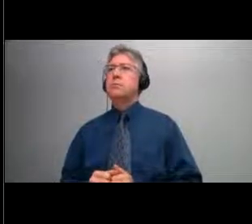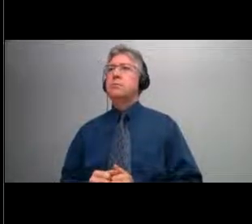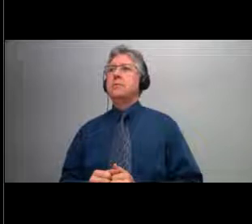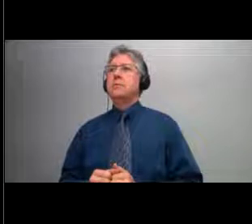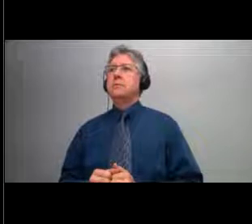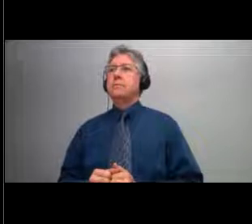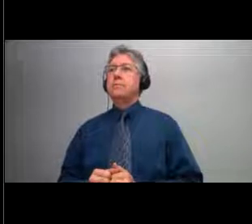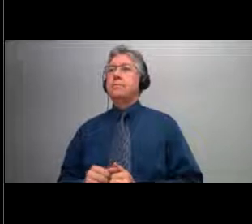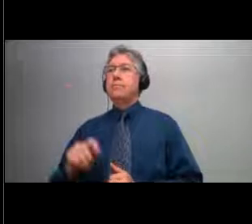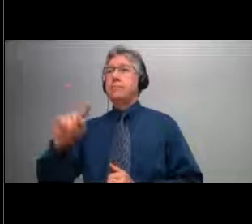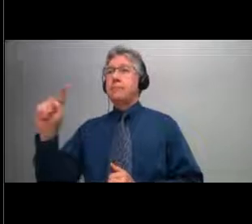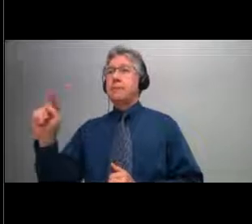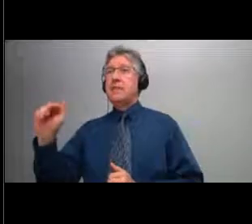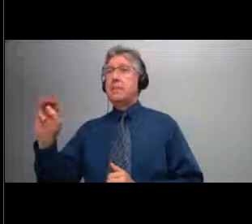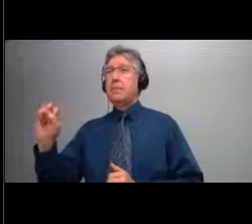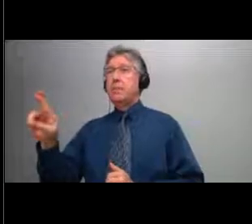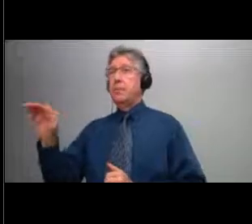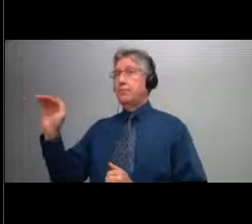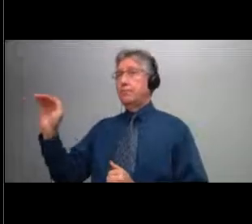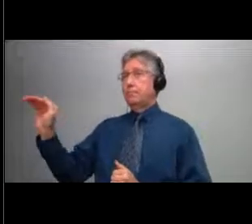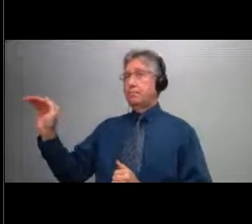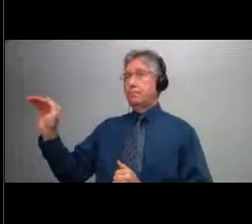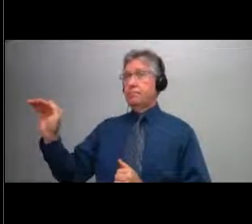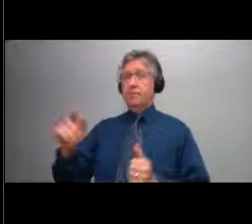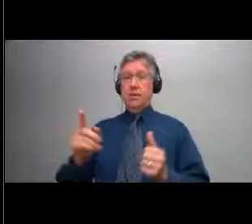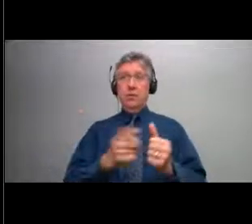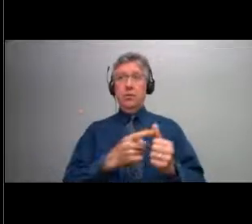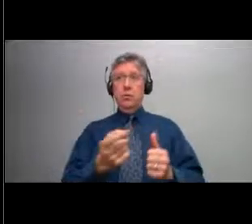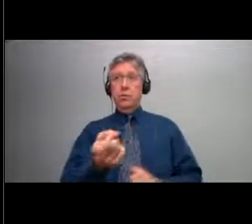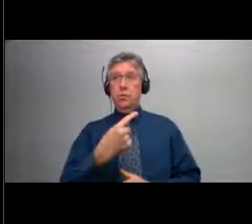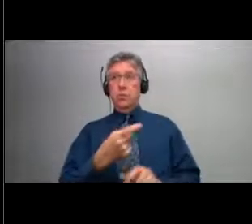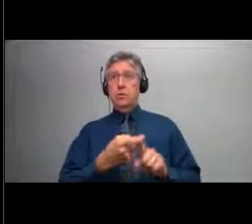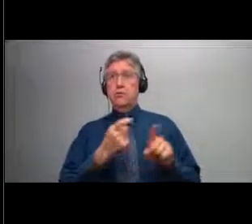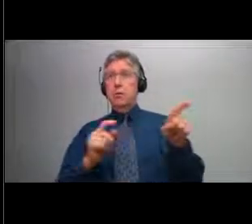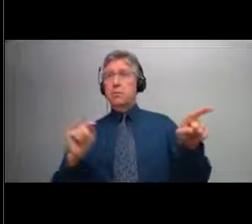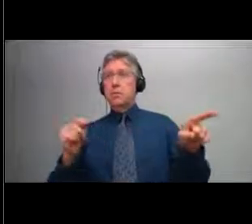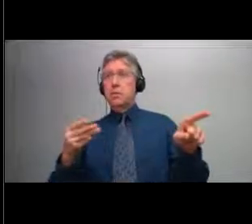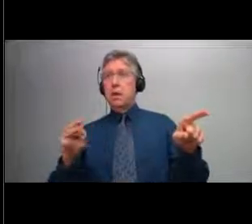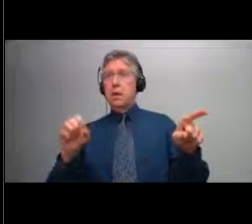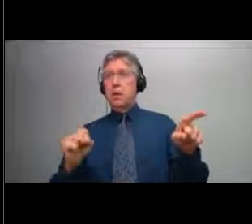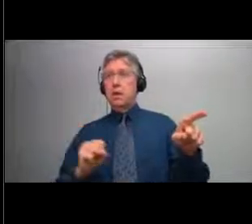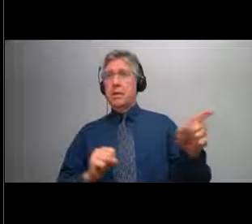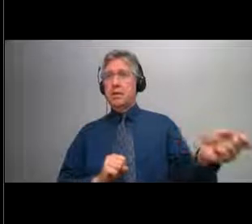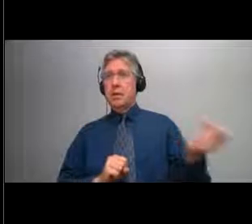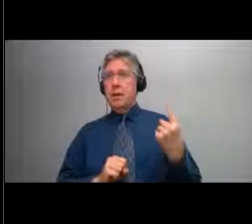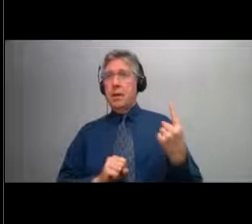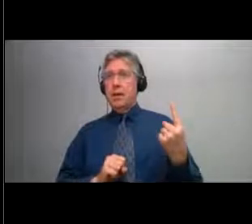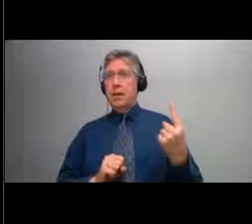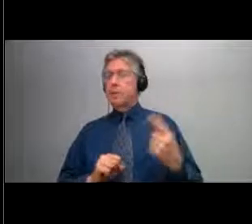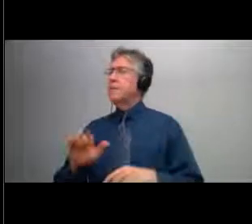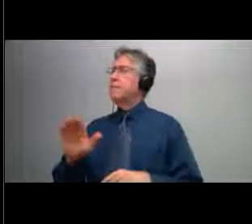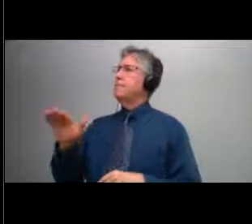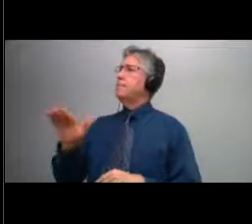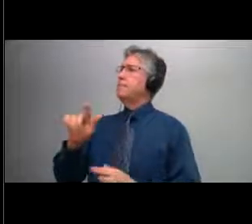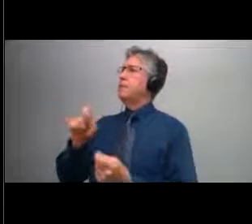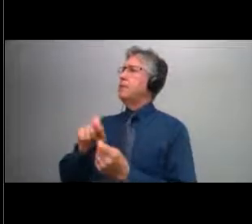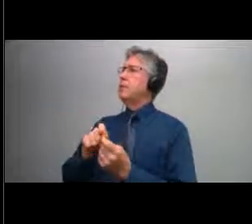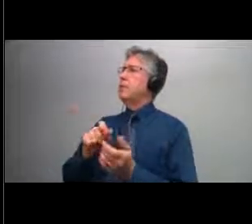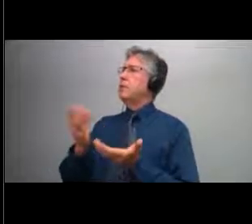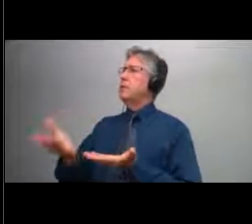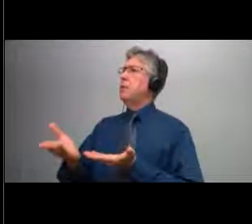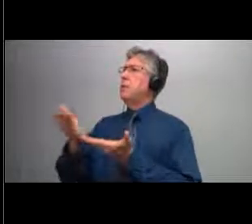Okay, Zamir, our first question for tonight comes from Thomas, who asks, specifically, the proposal to